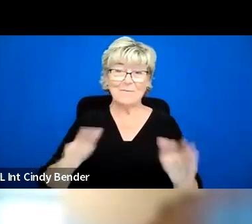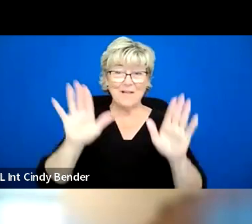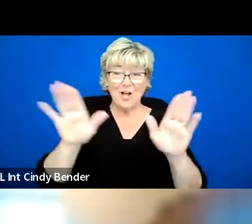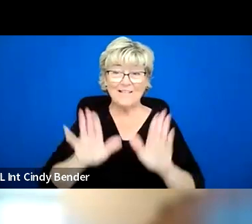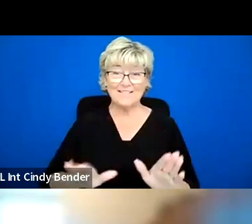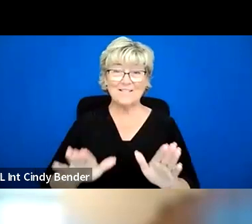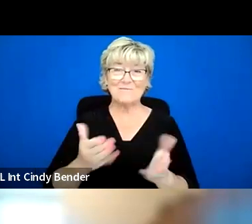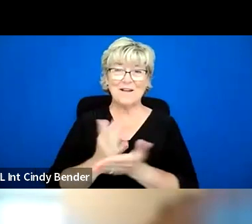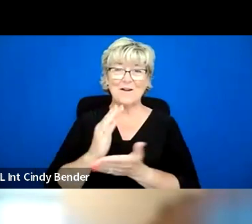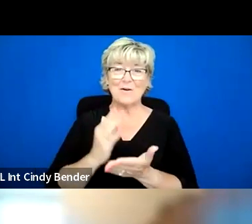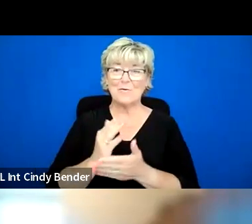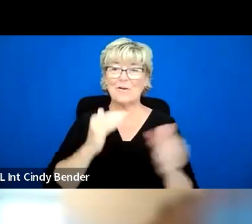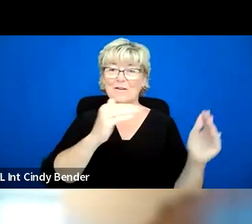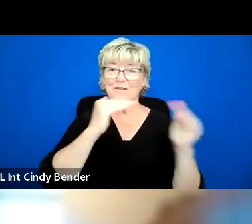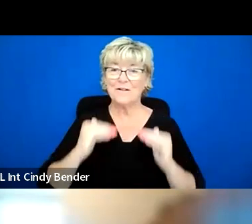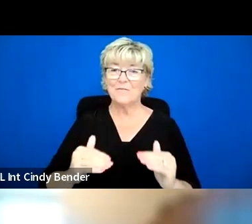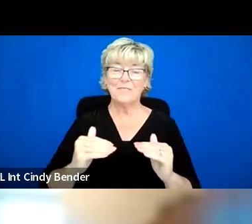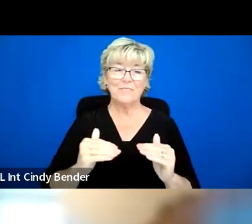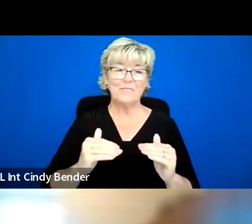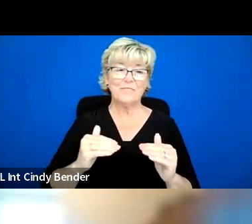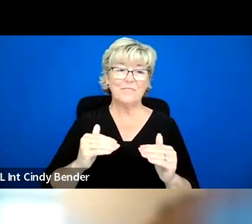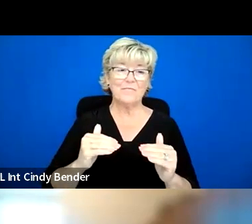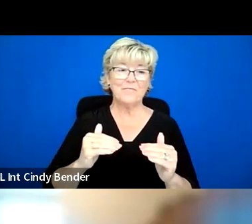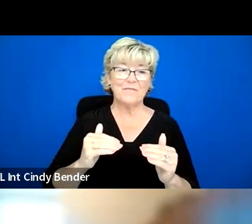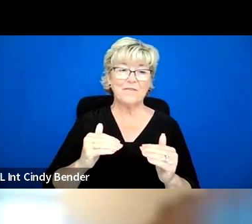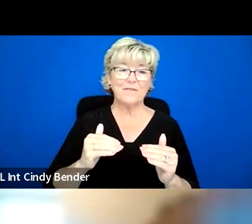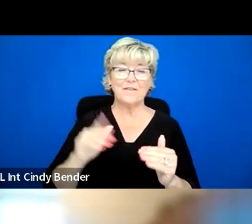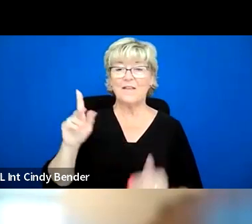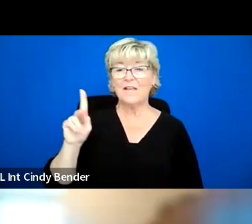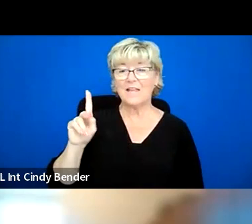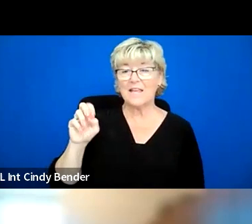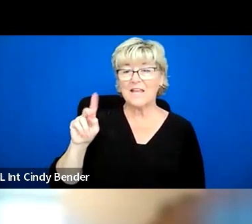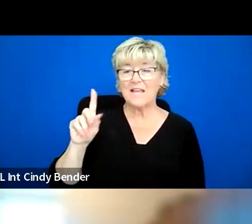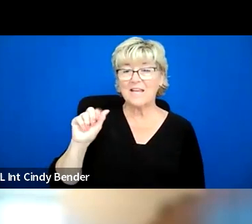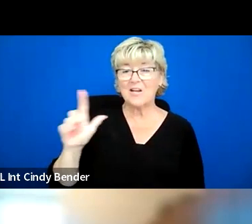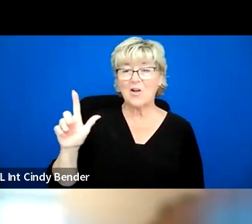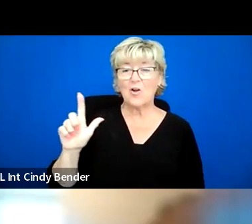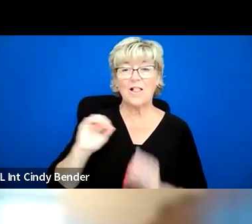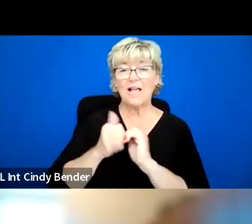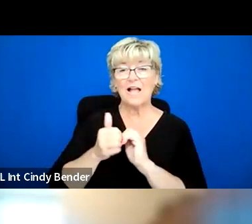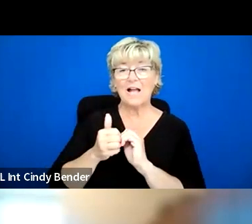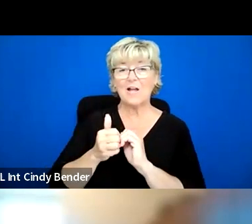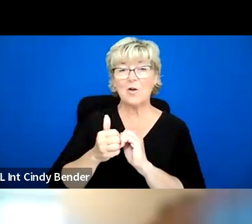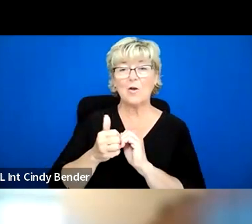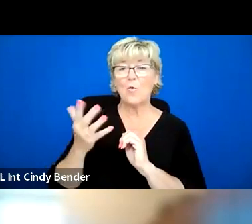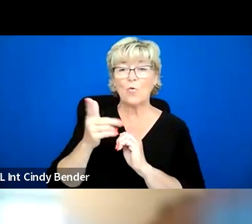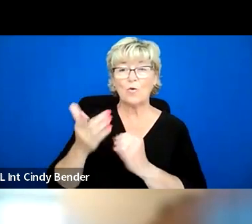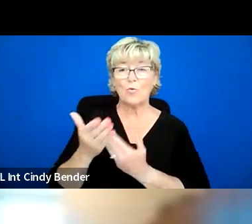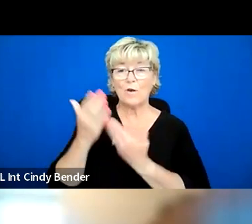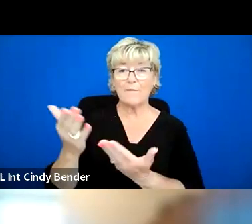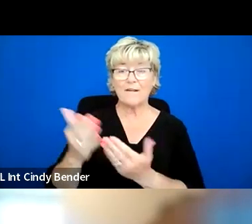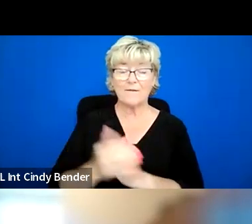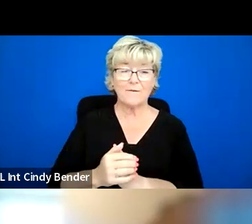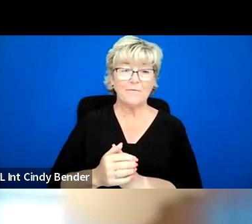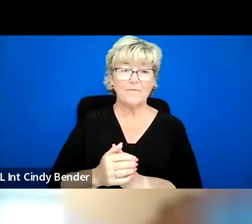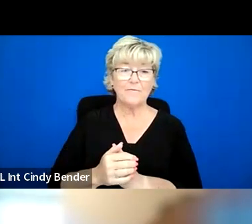All right, let's go to our next one. Let's go to Kendall. How would you, what do you recommend?